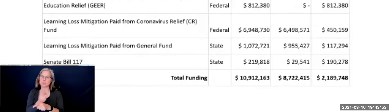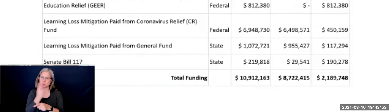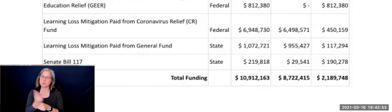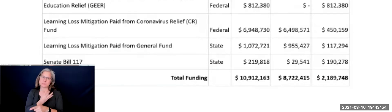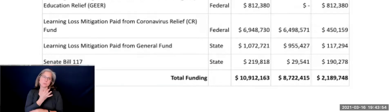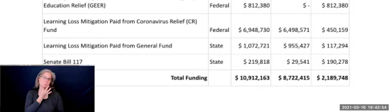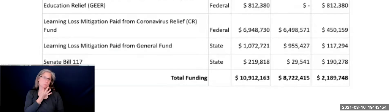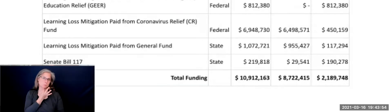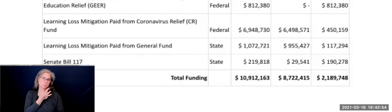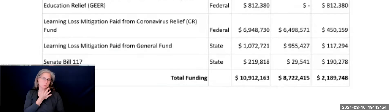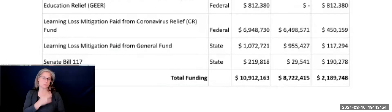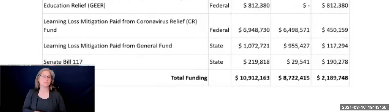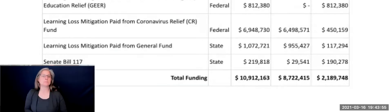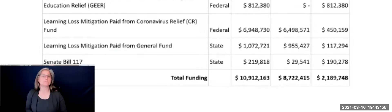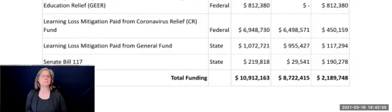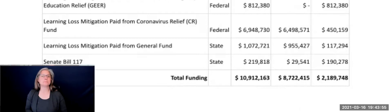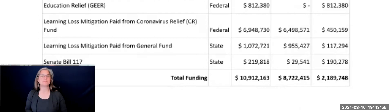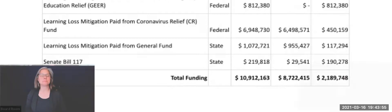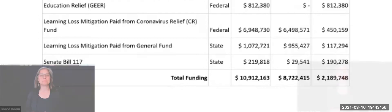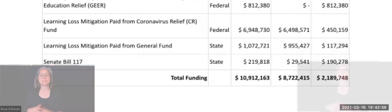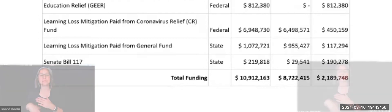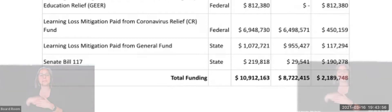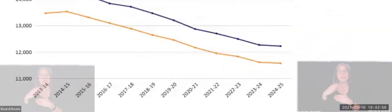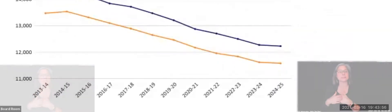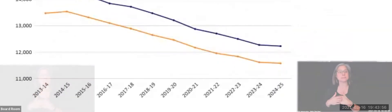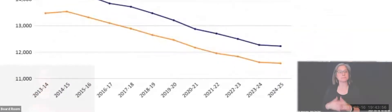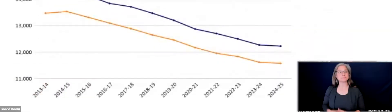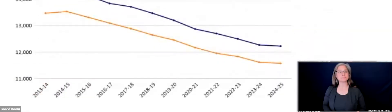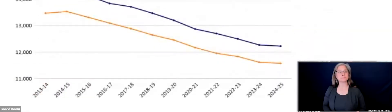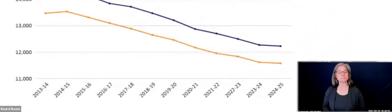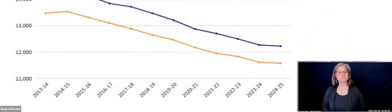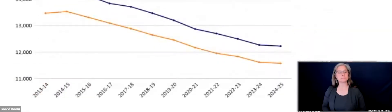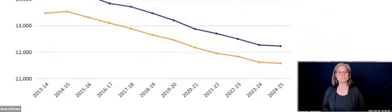soon. Next slide.